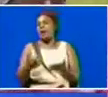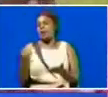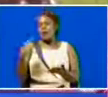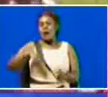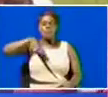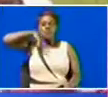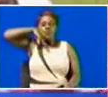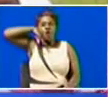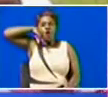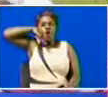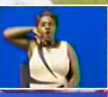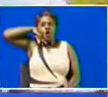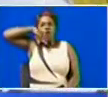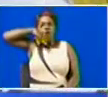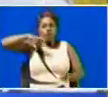na mbwa.